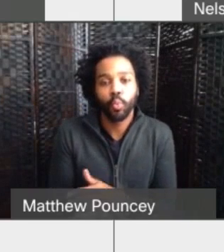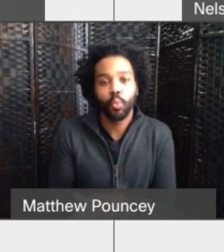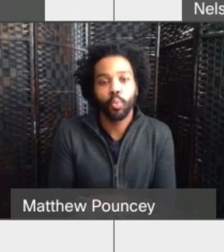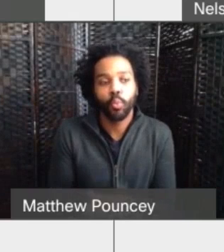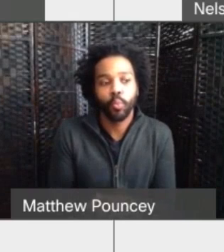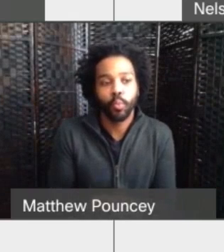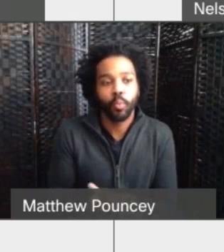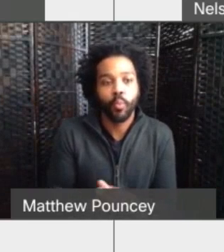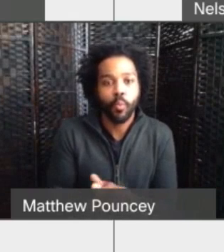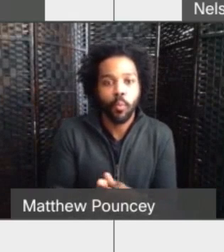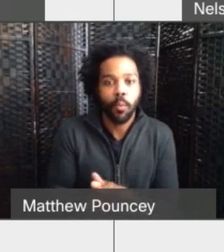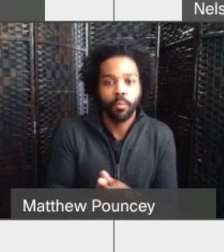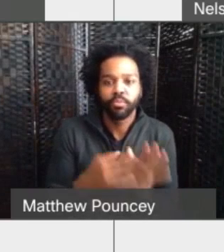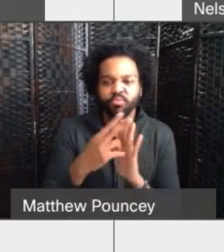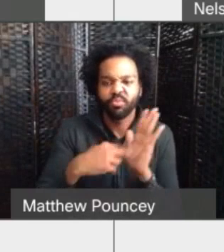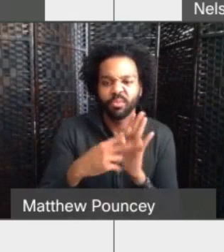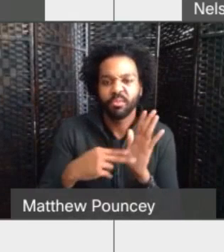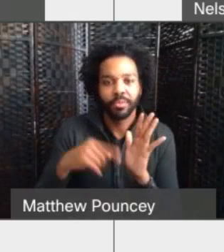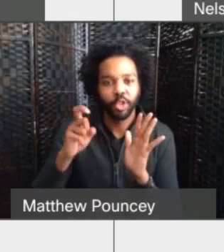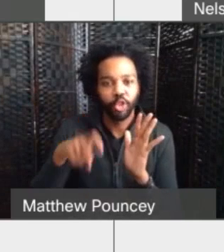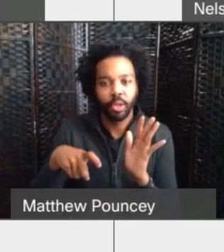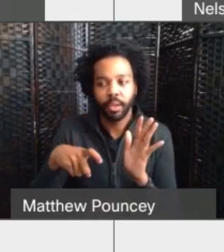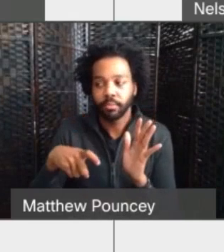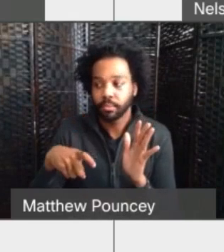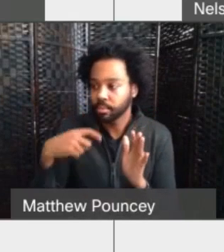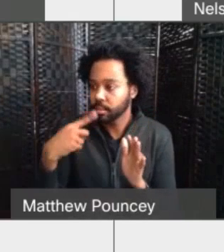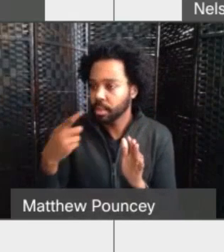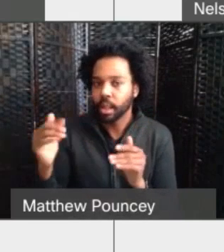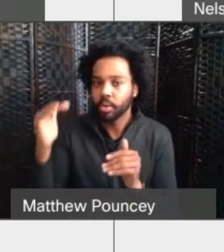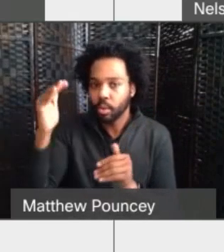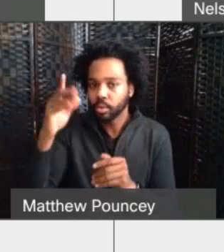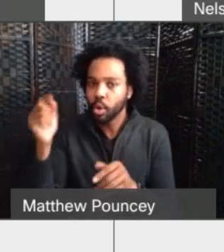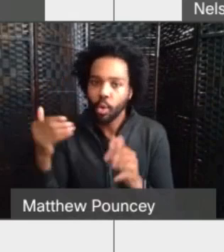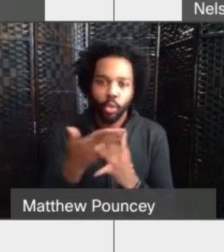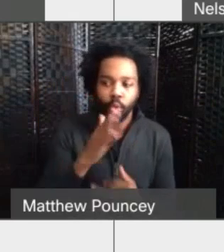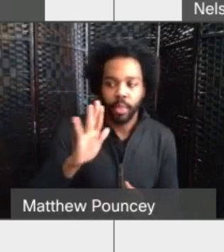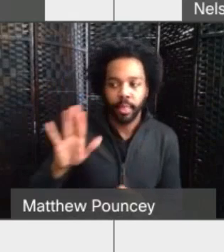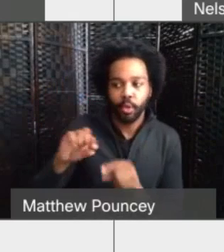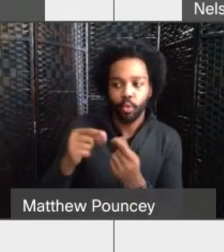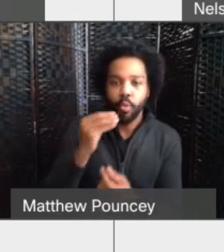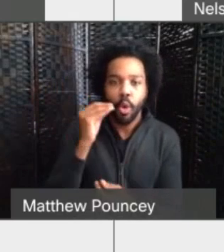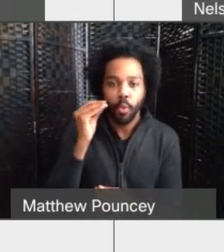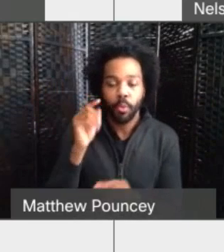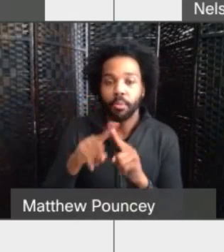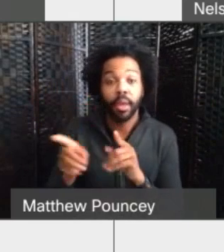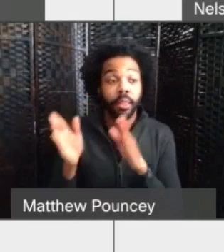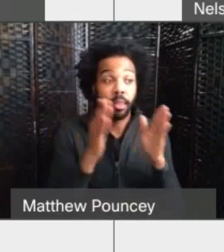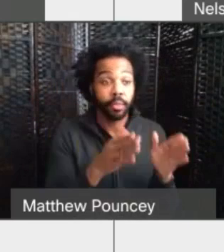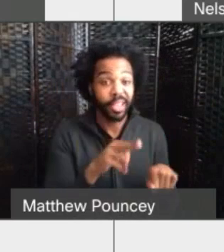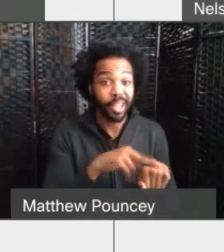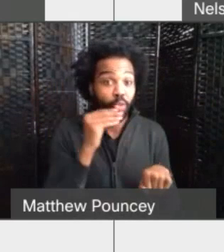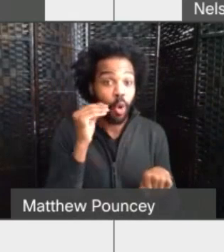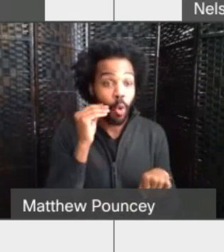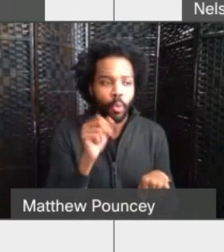adults to go through their group homes if they live in residential facilities. Those that live in natural homes or supported independent